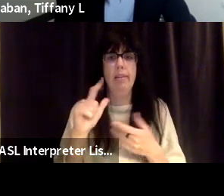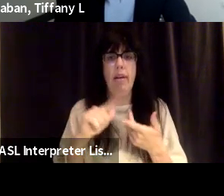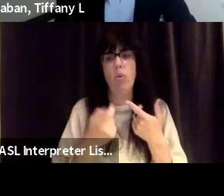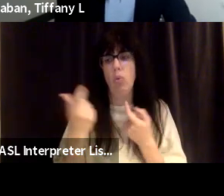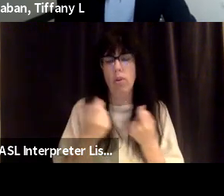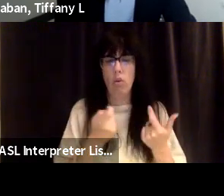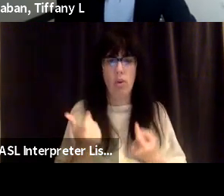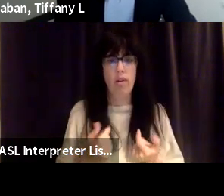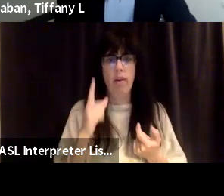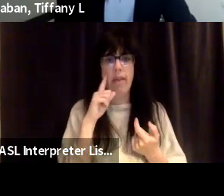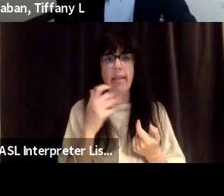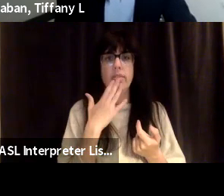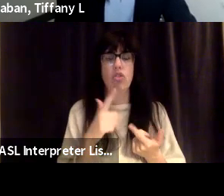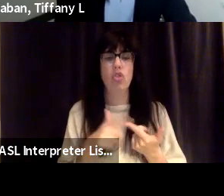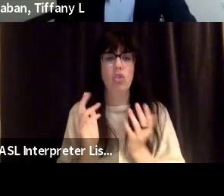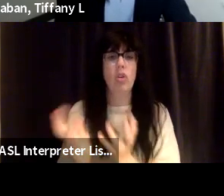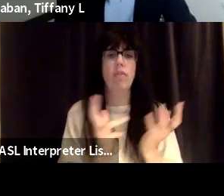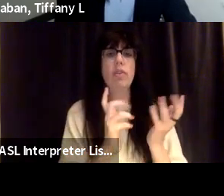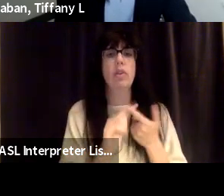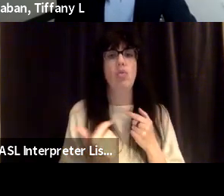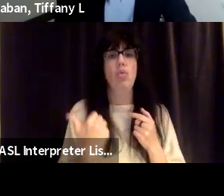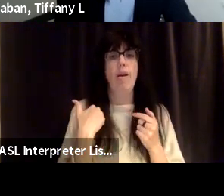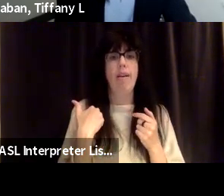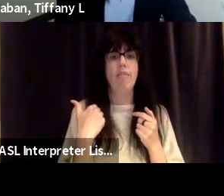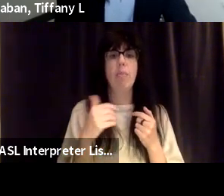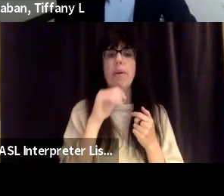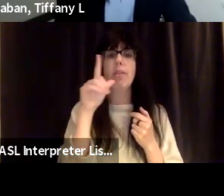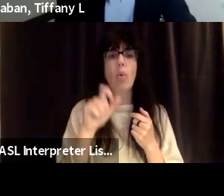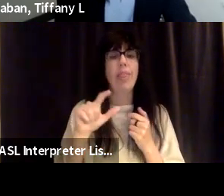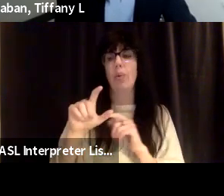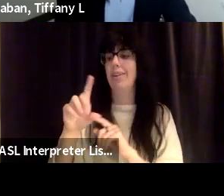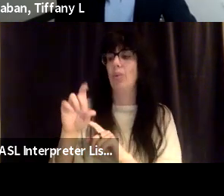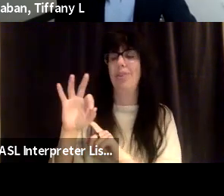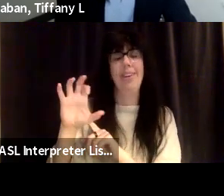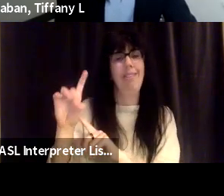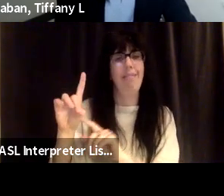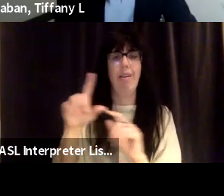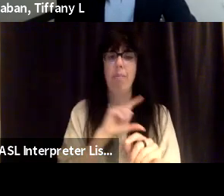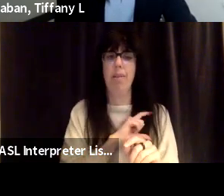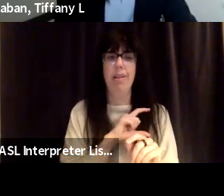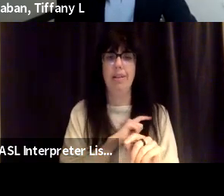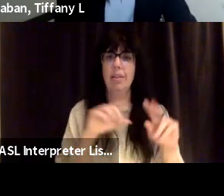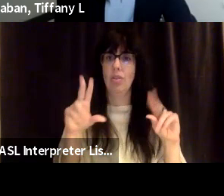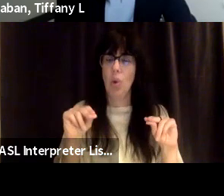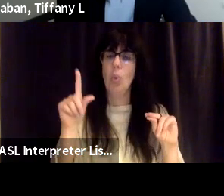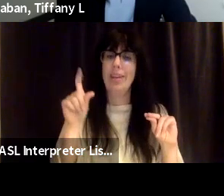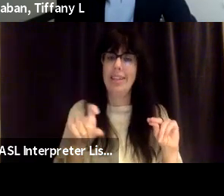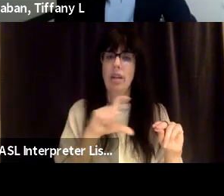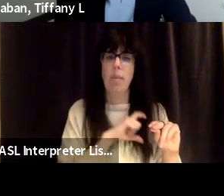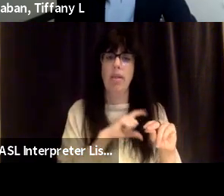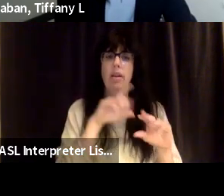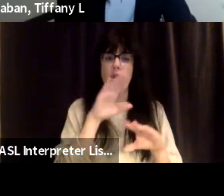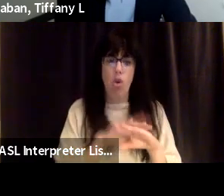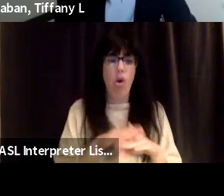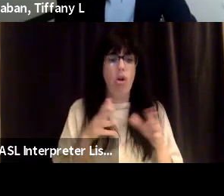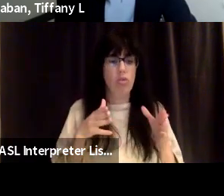good conversation to have, but I don't think we need to defund the police. I absolutely believe that we need police on the ground. We need to make